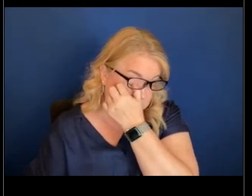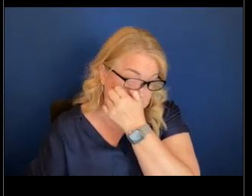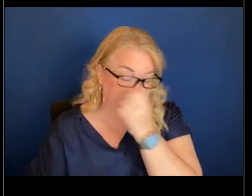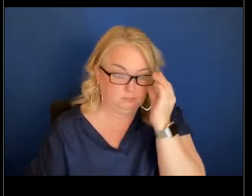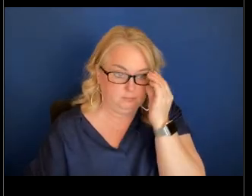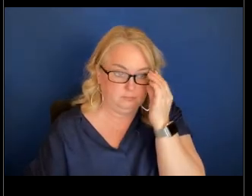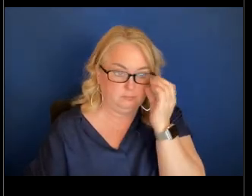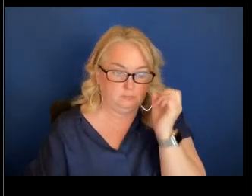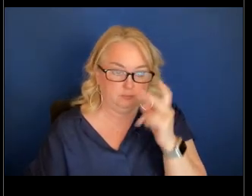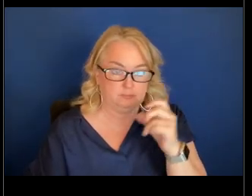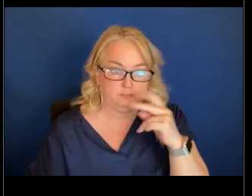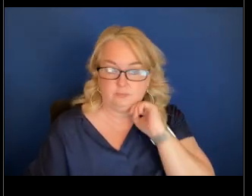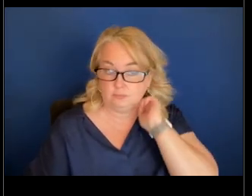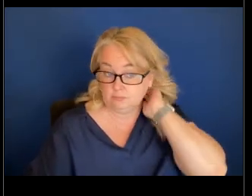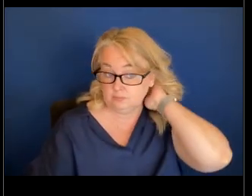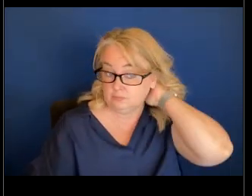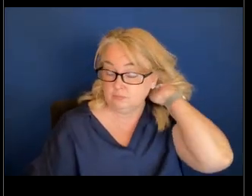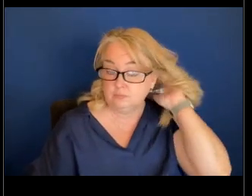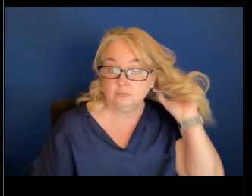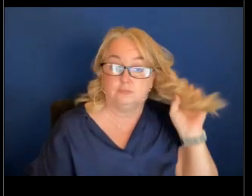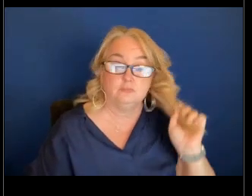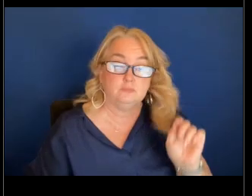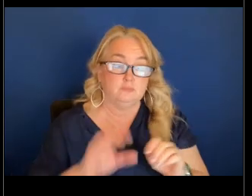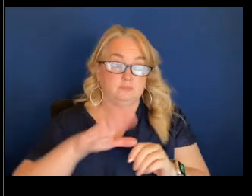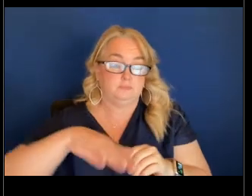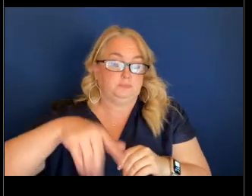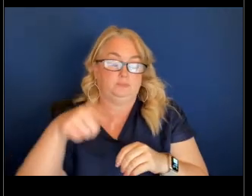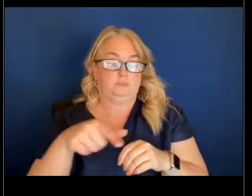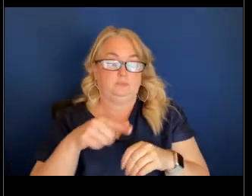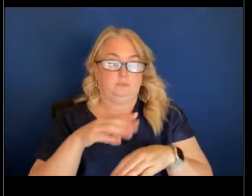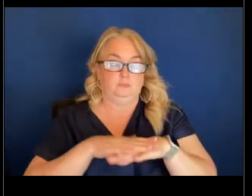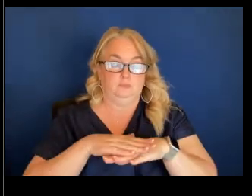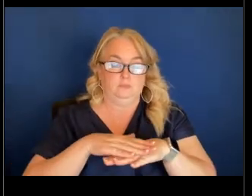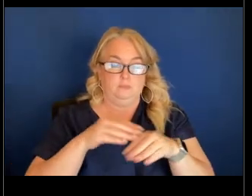Okay, topic 3, on-site spaces.